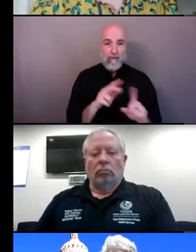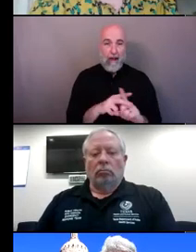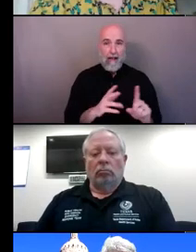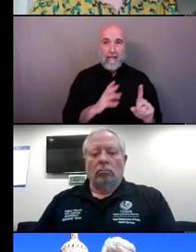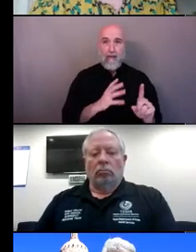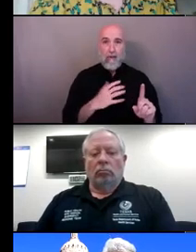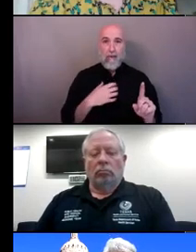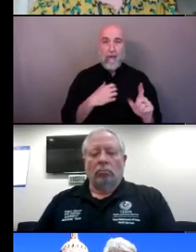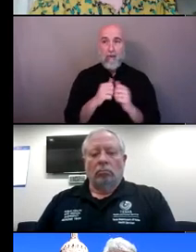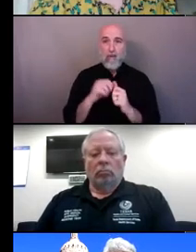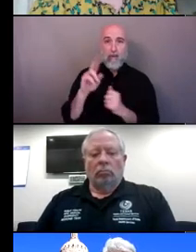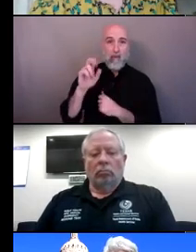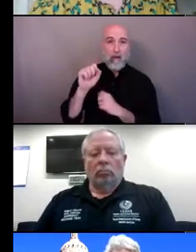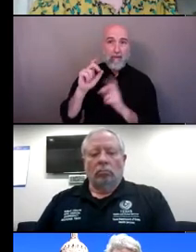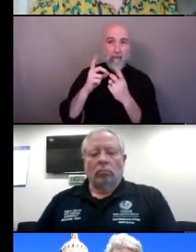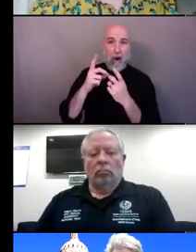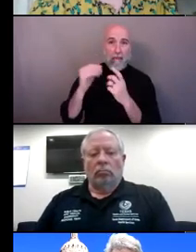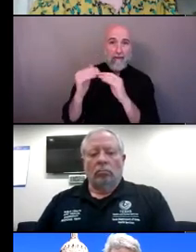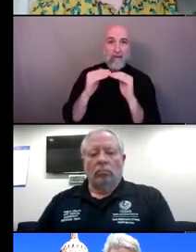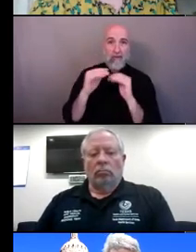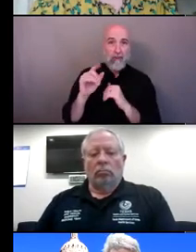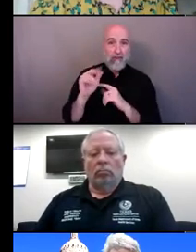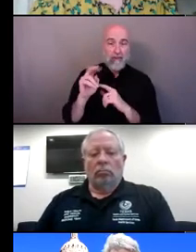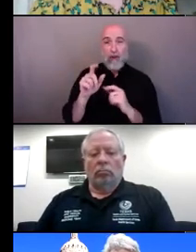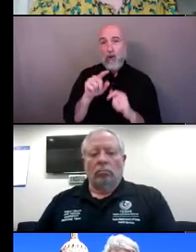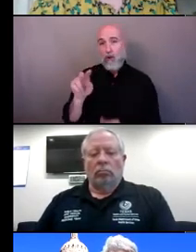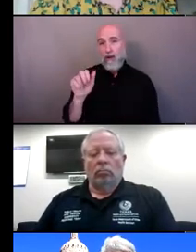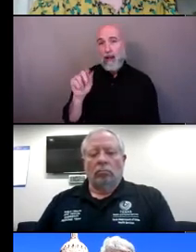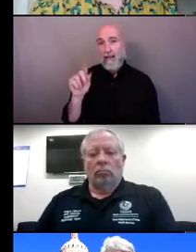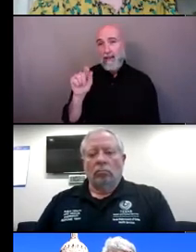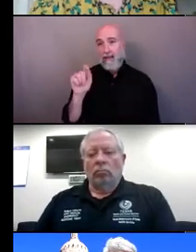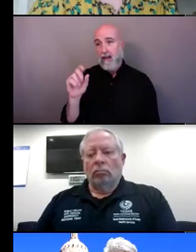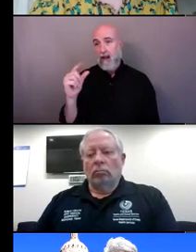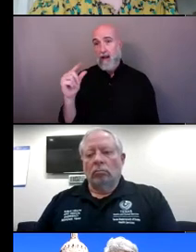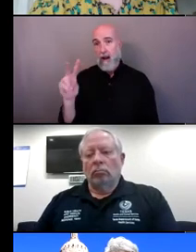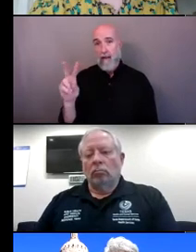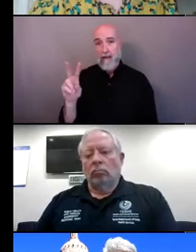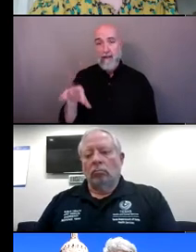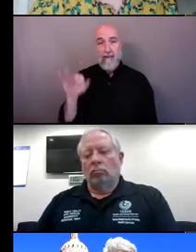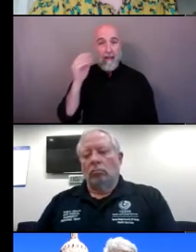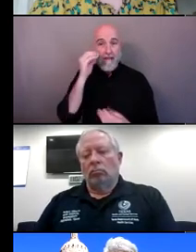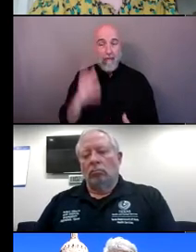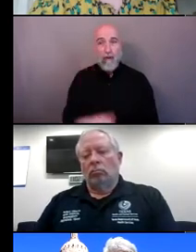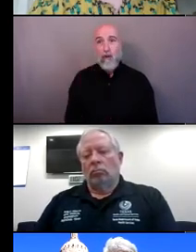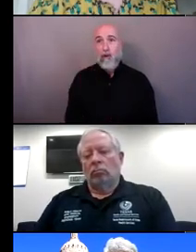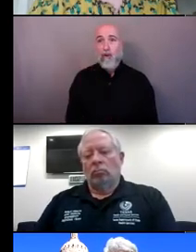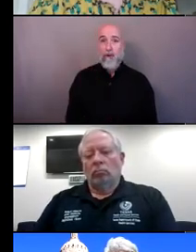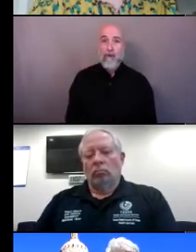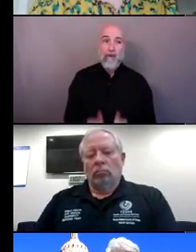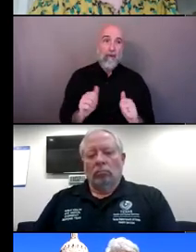U.S. Department of Justice. You can go to ada.gov to find that information. You could make a complaint